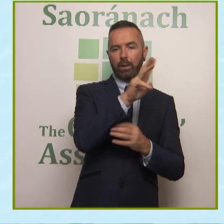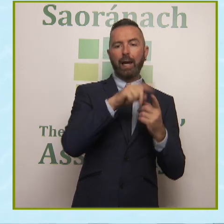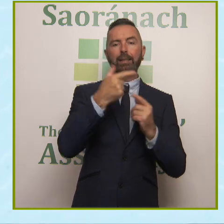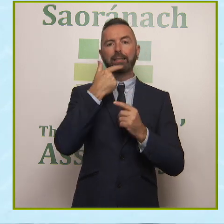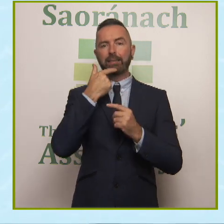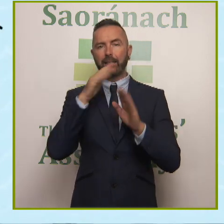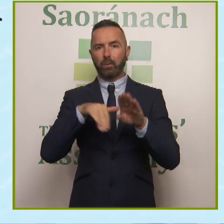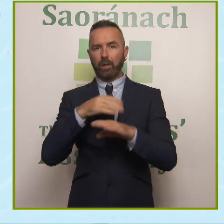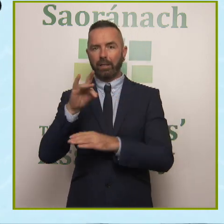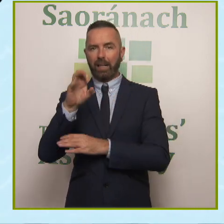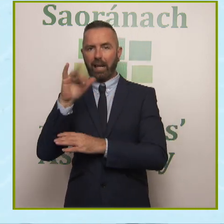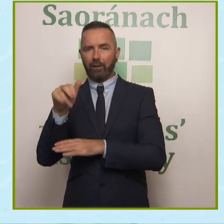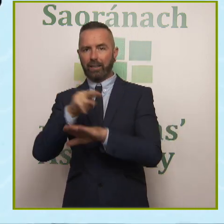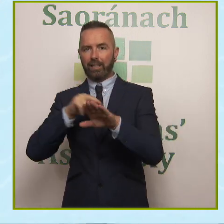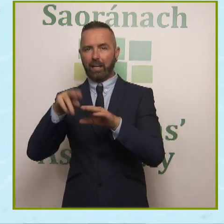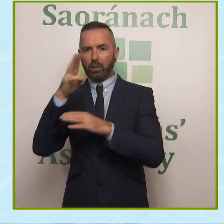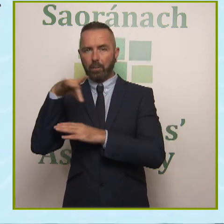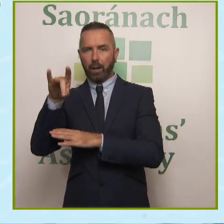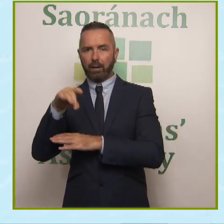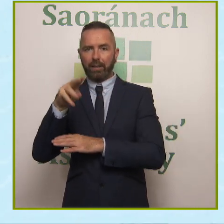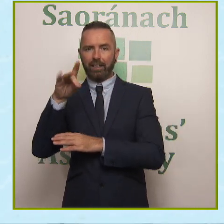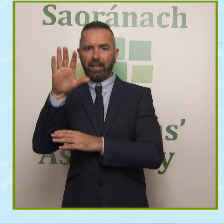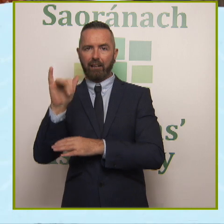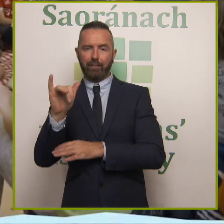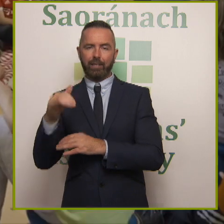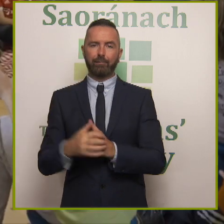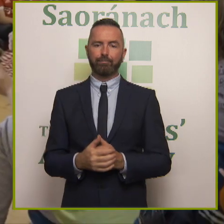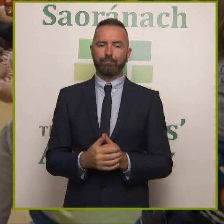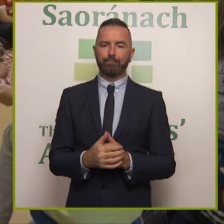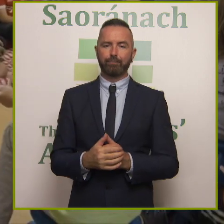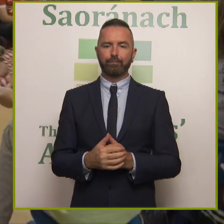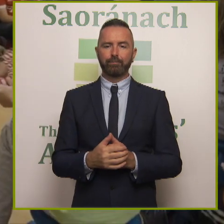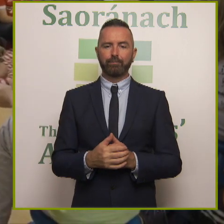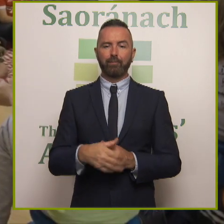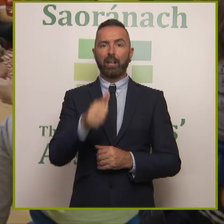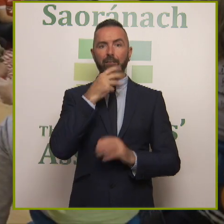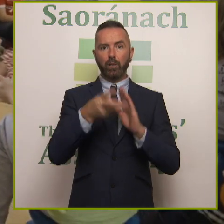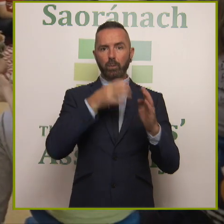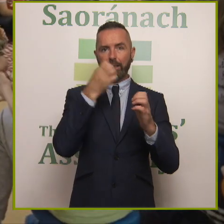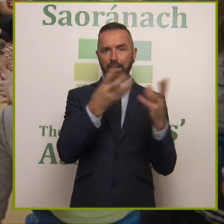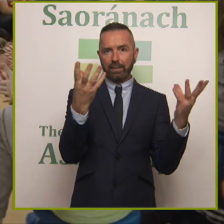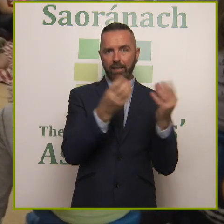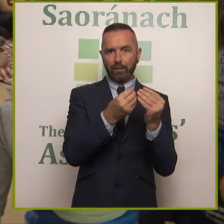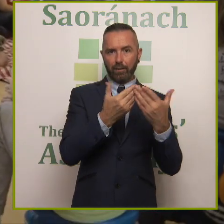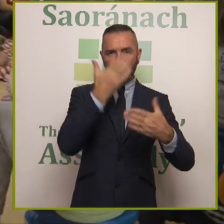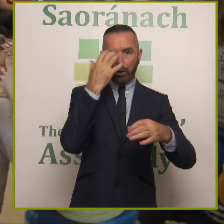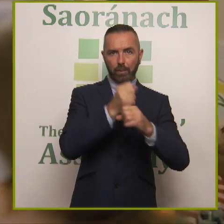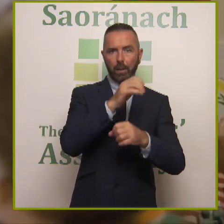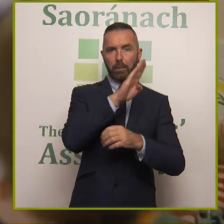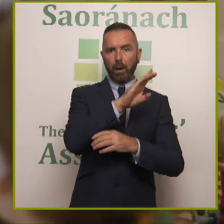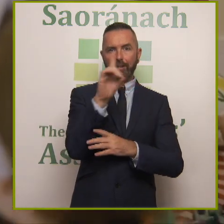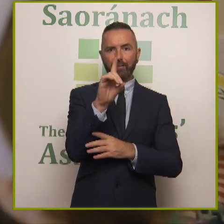weekend in Killarney National Park in County Kerry. We spent our first weekend learning about